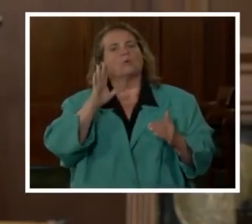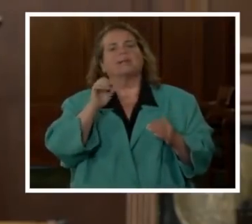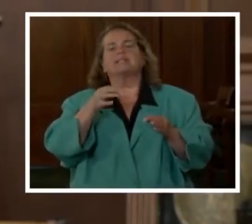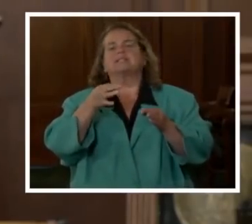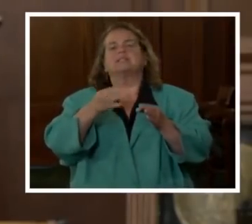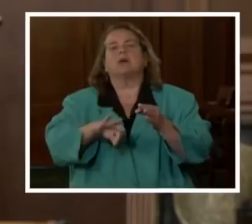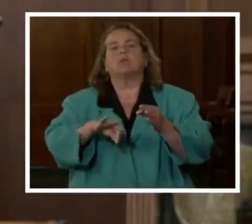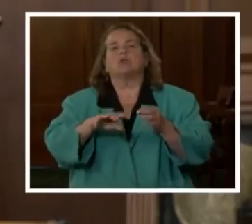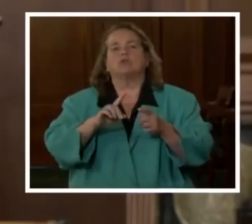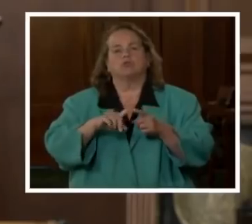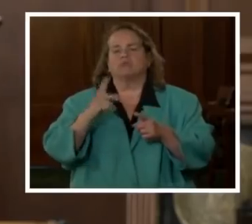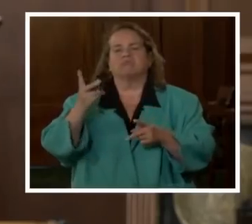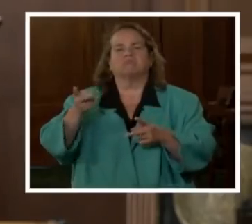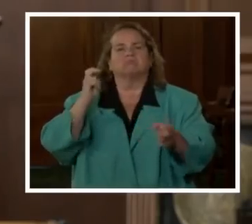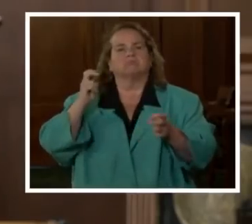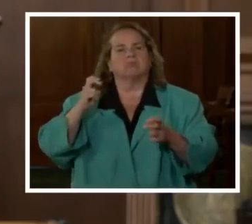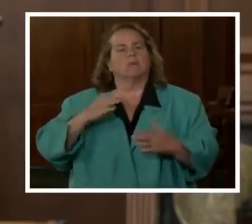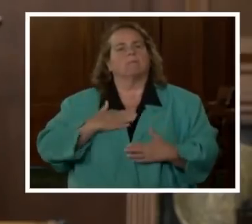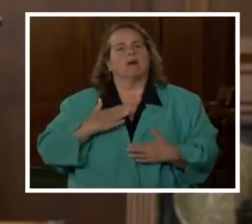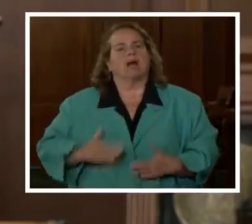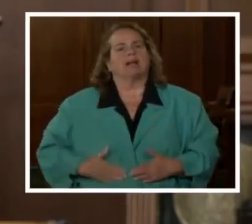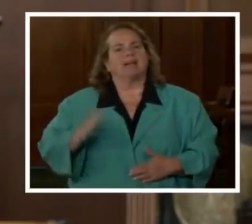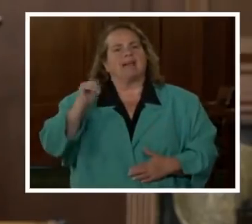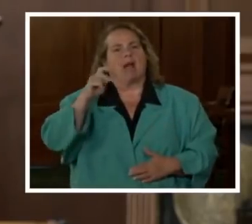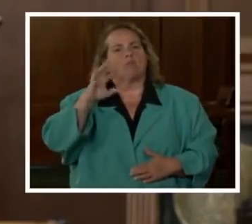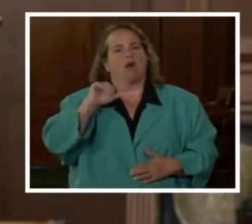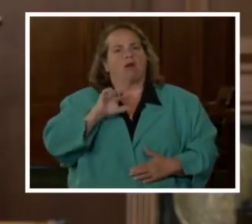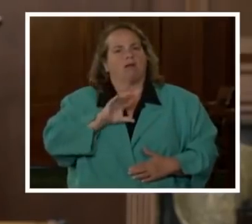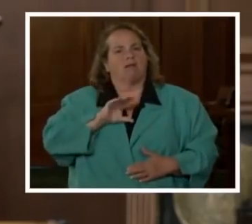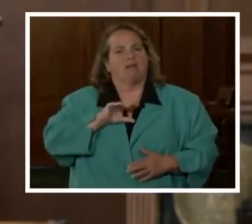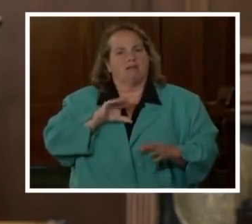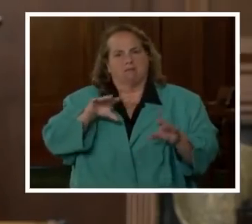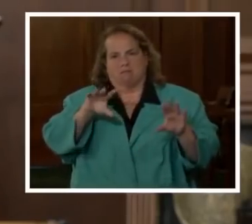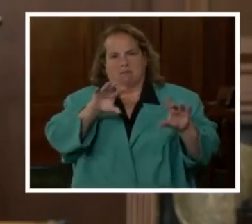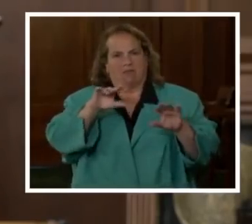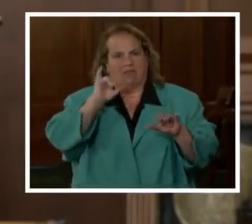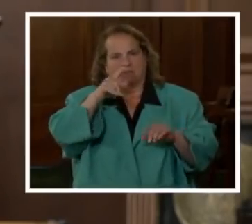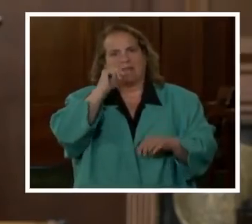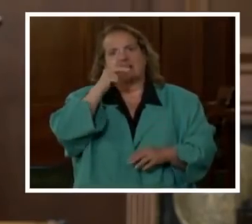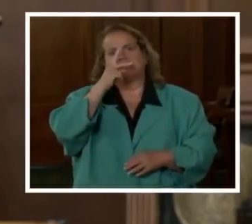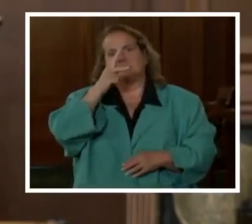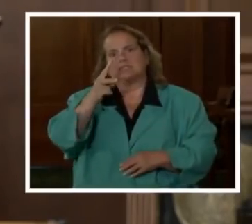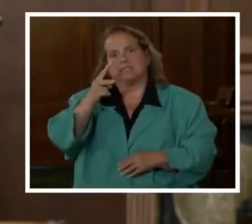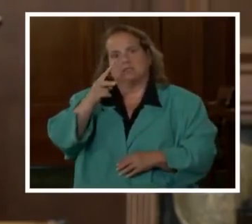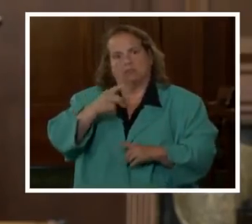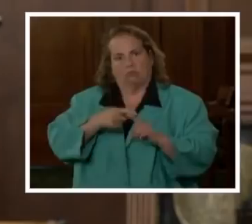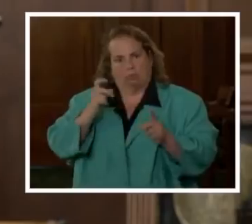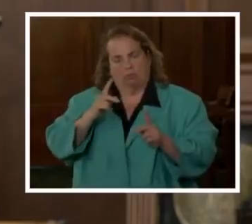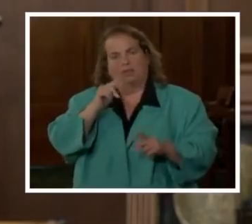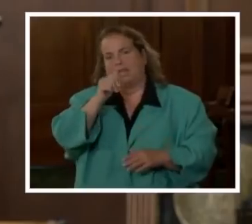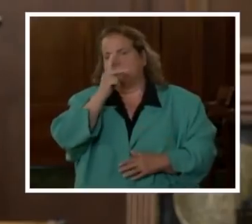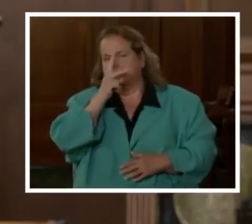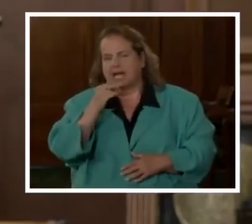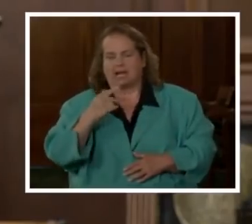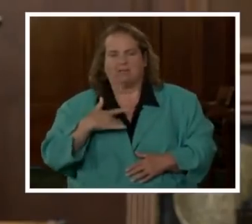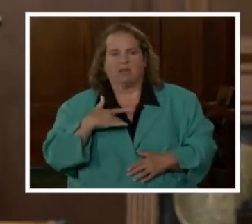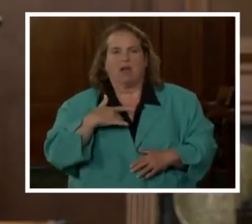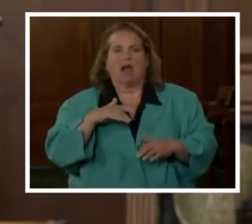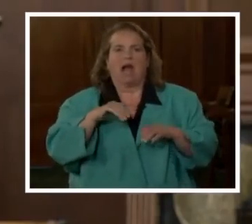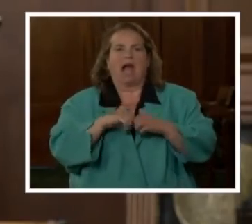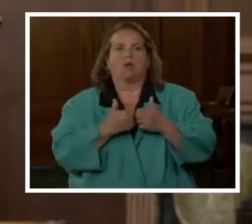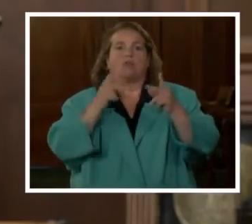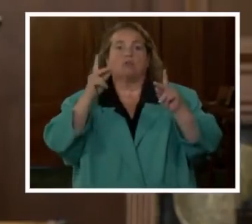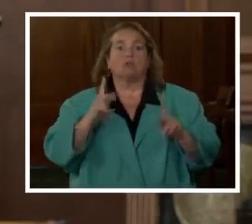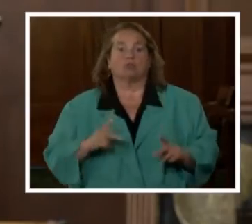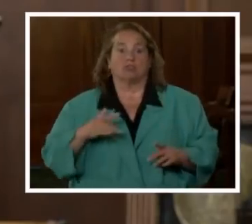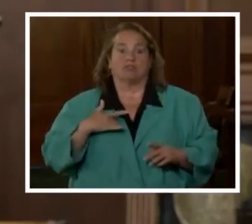pulling body camera footage so that people could see and maybe even feel what those responding